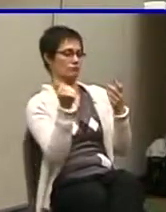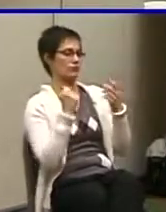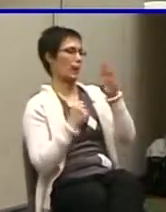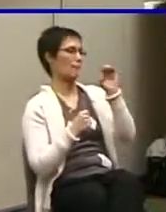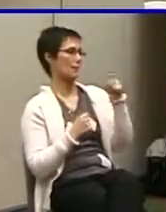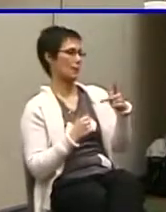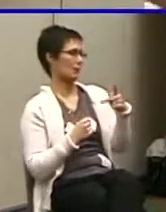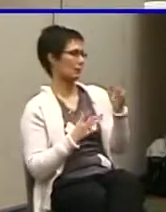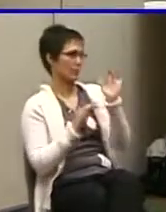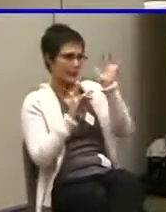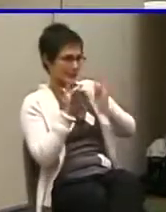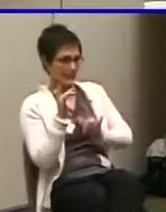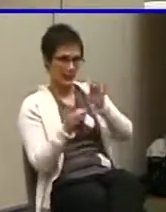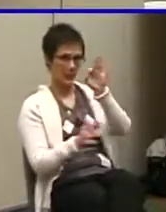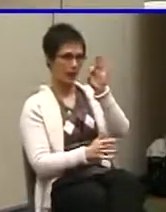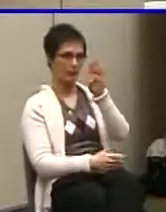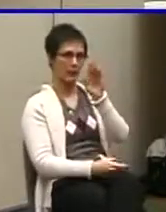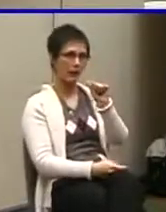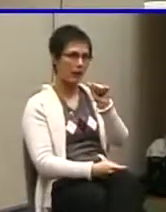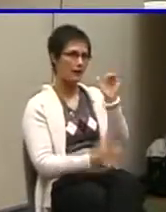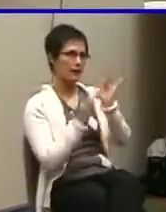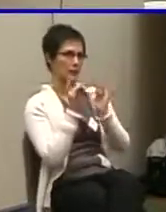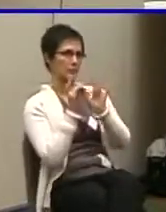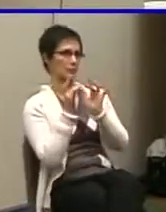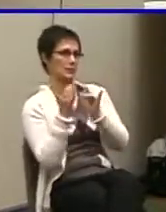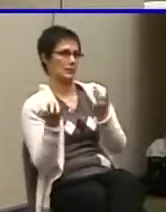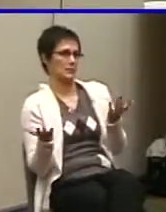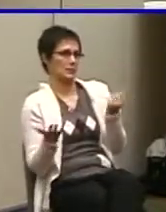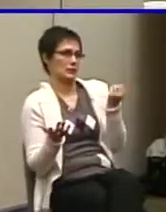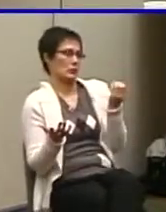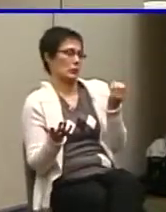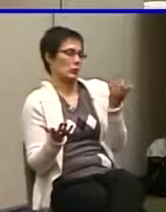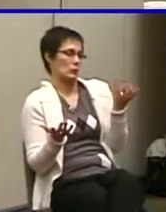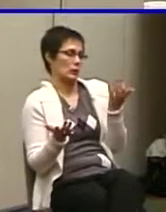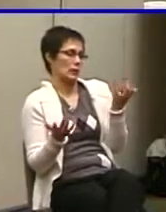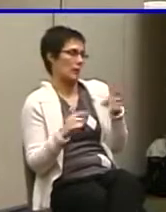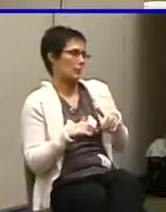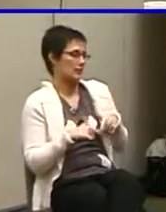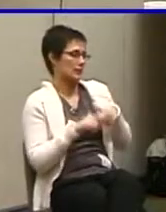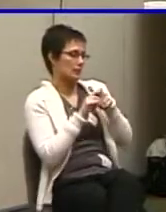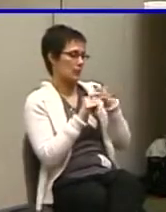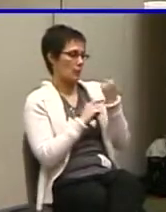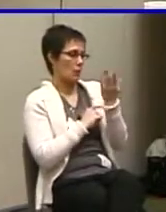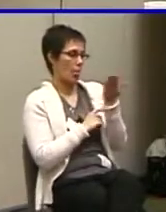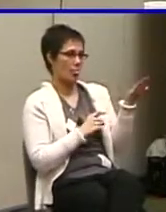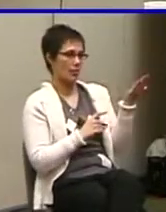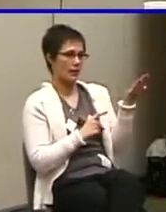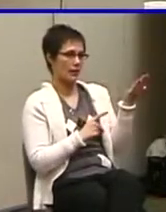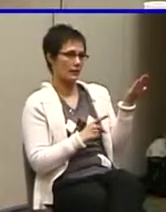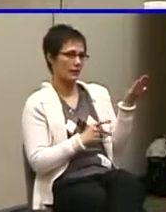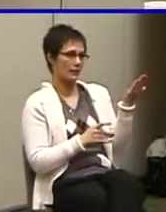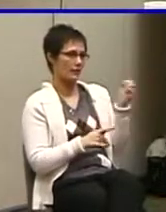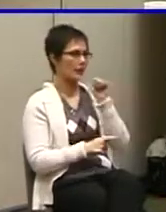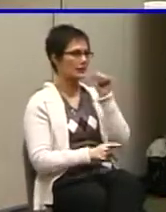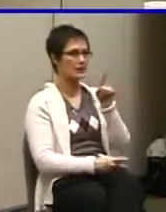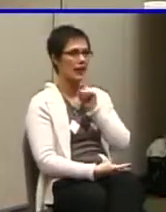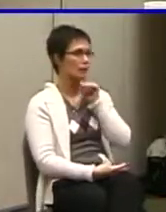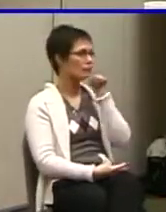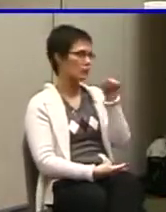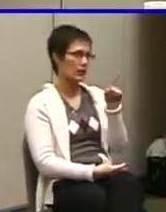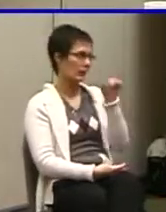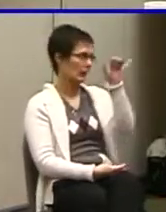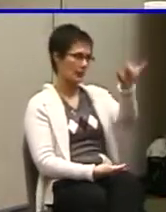they skip the whole FBA, and they skip the whole thing, and it could be a suspension for one thing that is, you know, not the